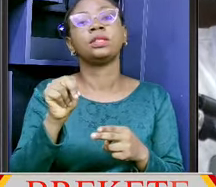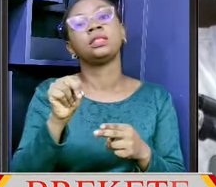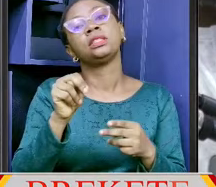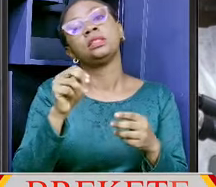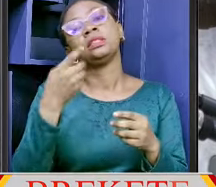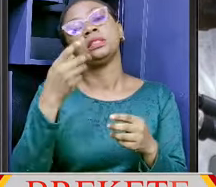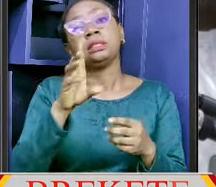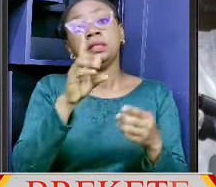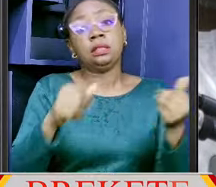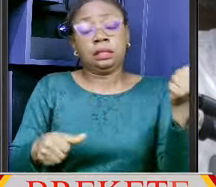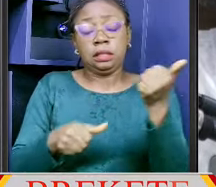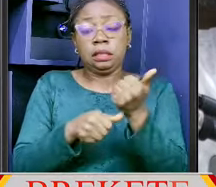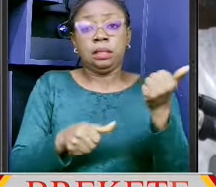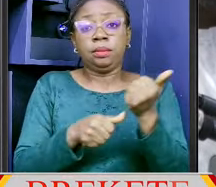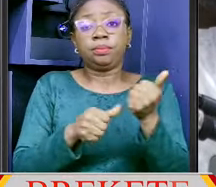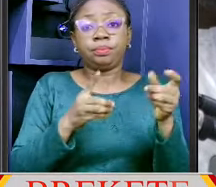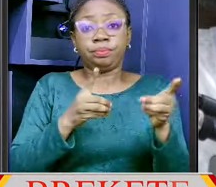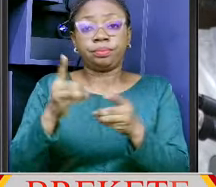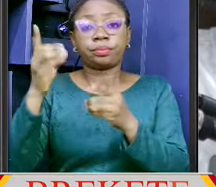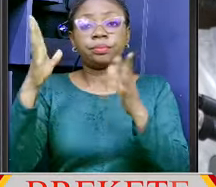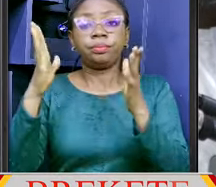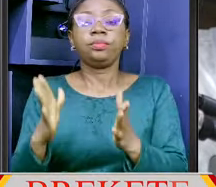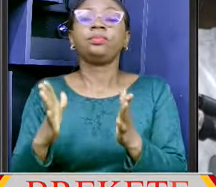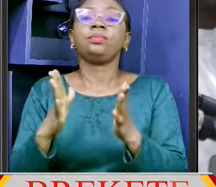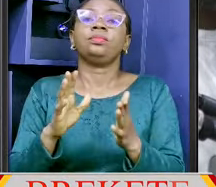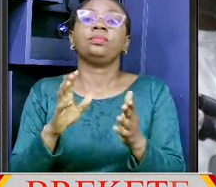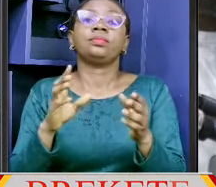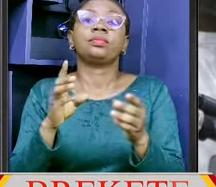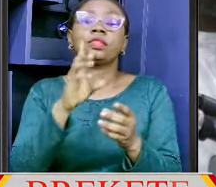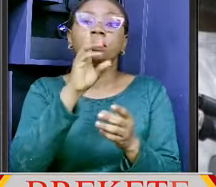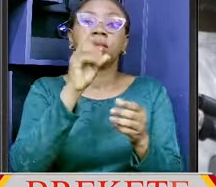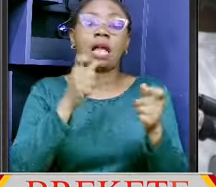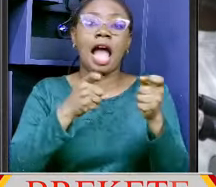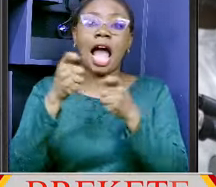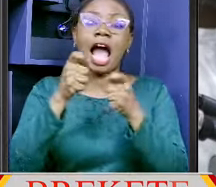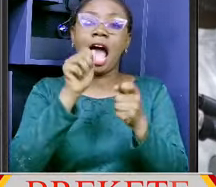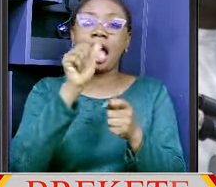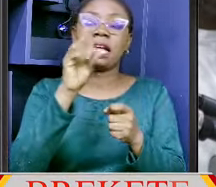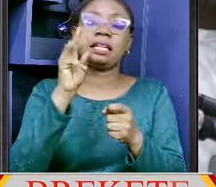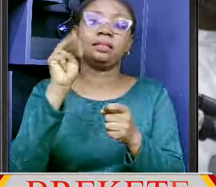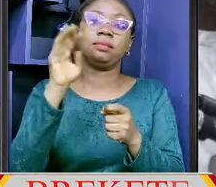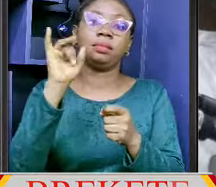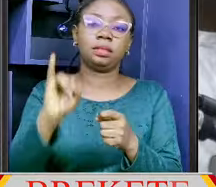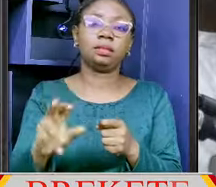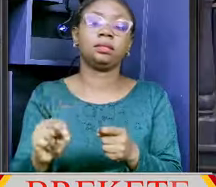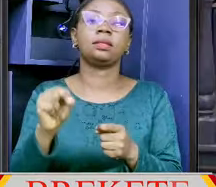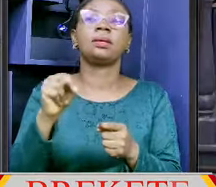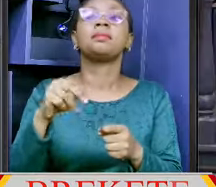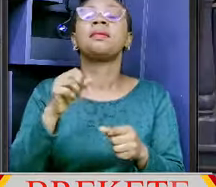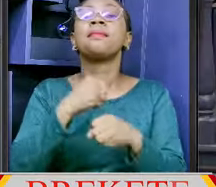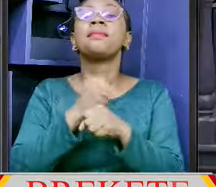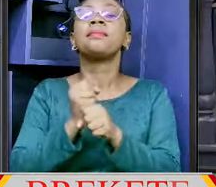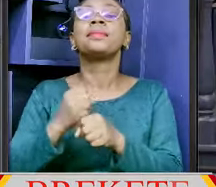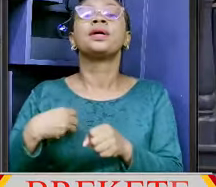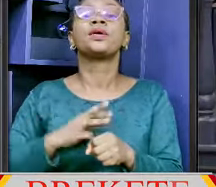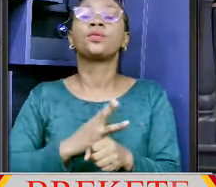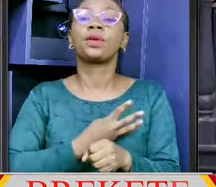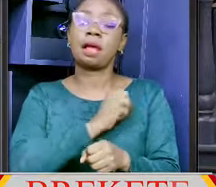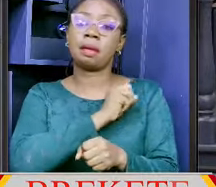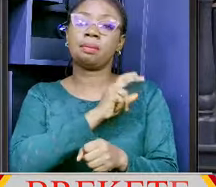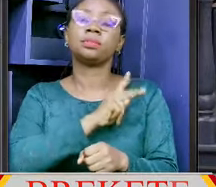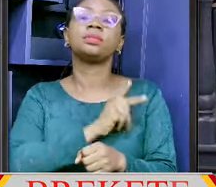director admin. Director admin. For Nigerian Air Force, yes, sir. Make we appreciate Air Vice Marshal Kotun. Yes,